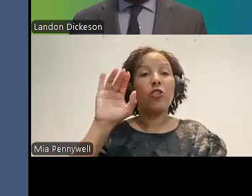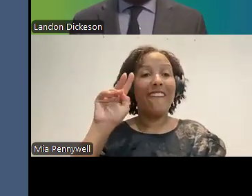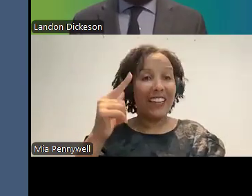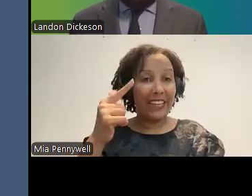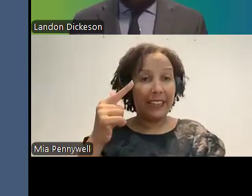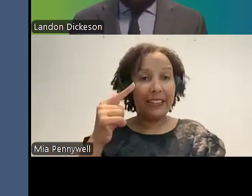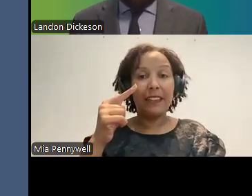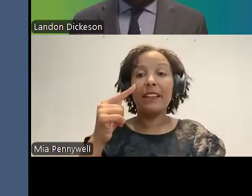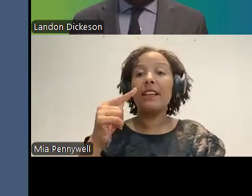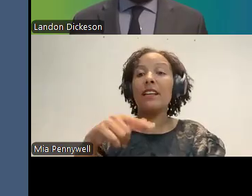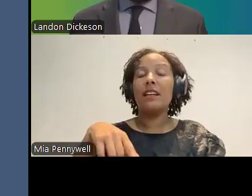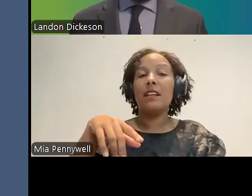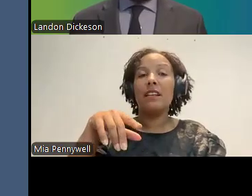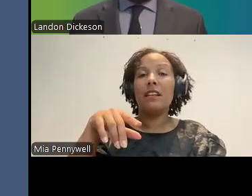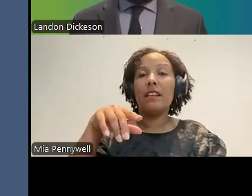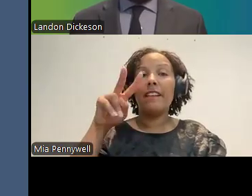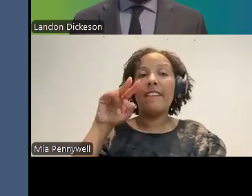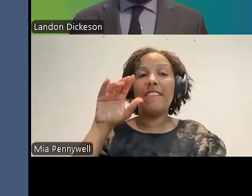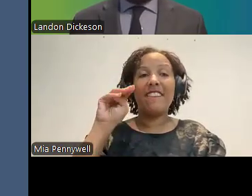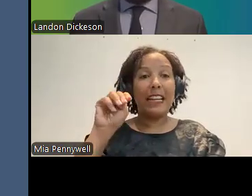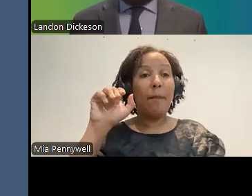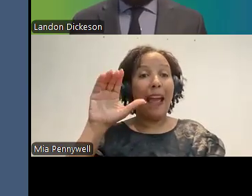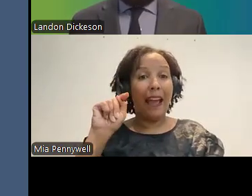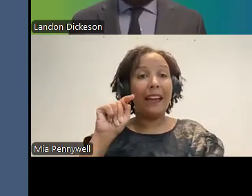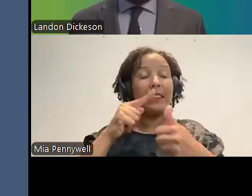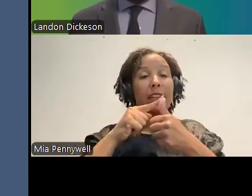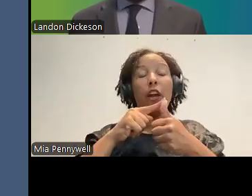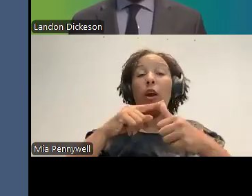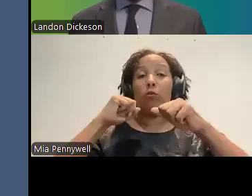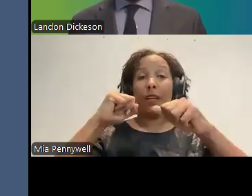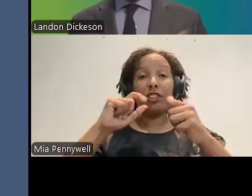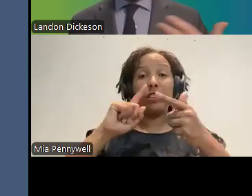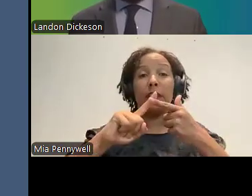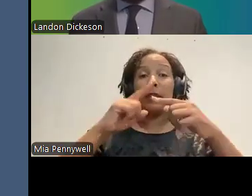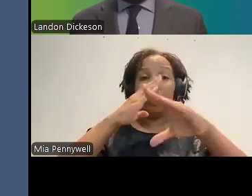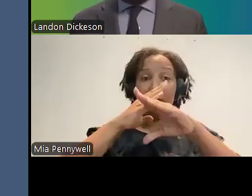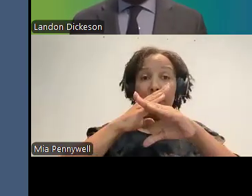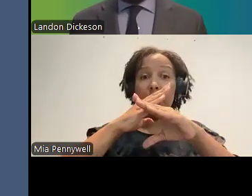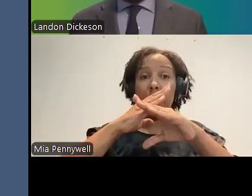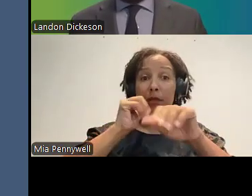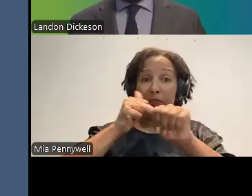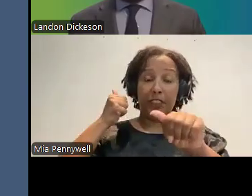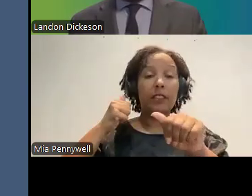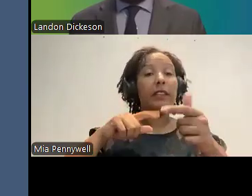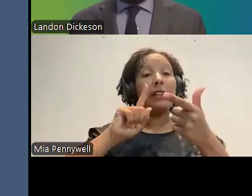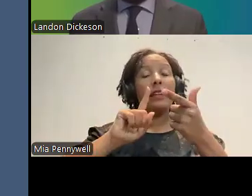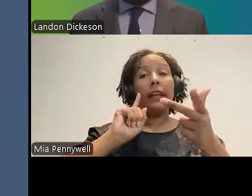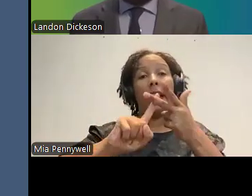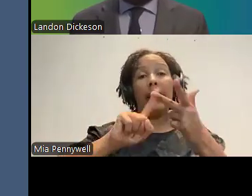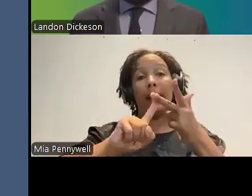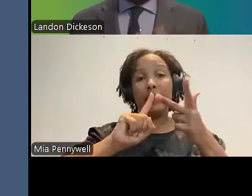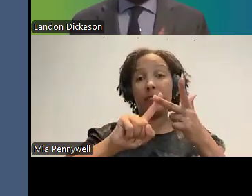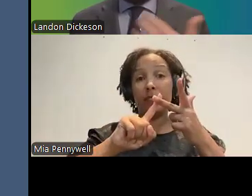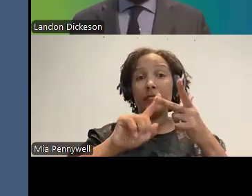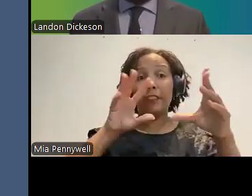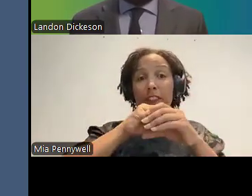3P framework that includes protection, prevention, and prosecution. And this is what the U.S. government uses as a standard across the country